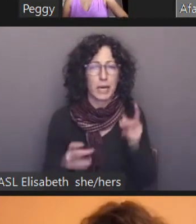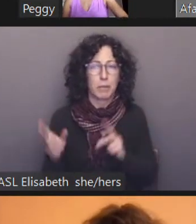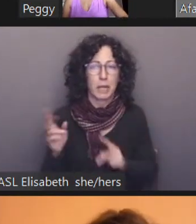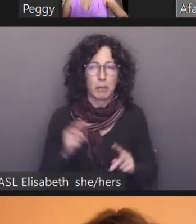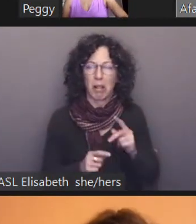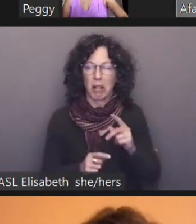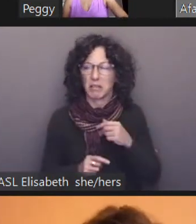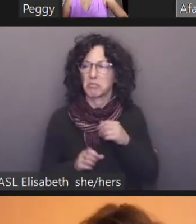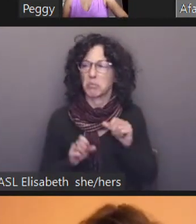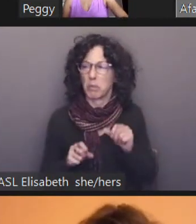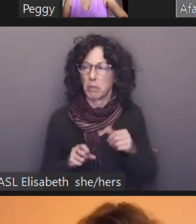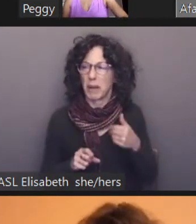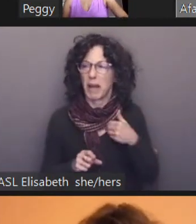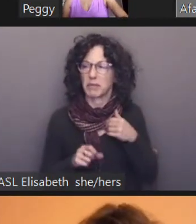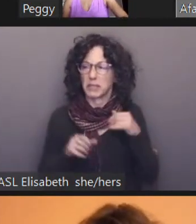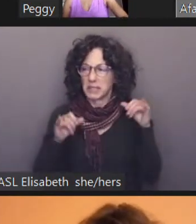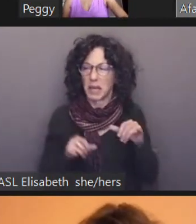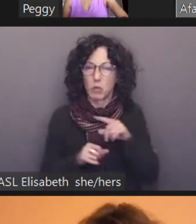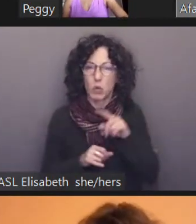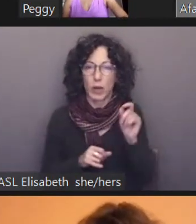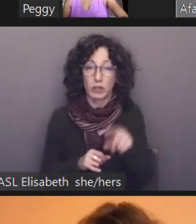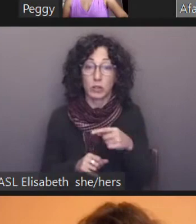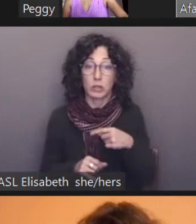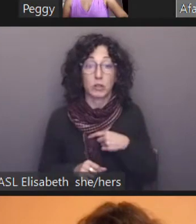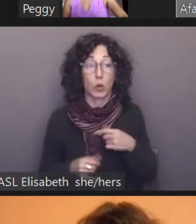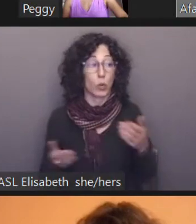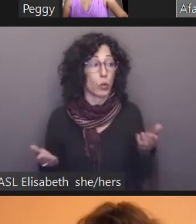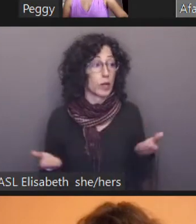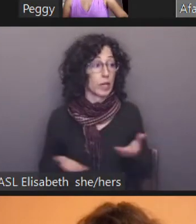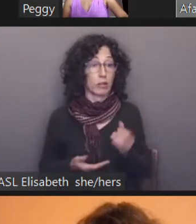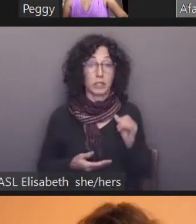We have done very well as a city